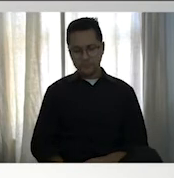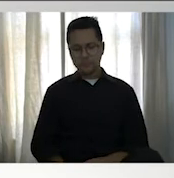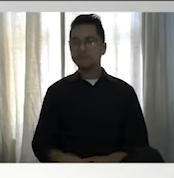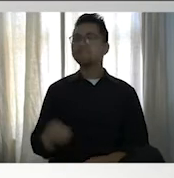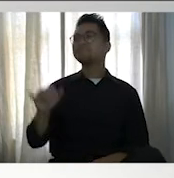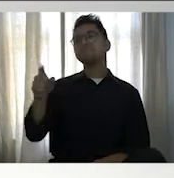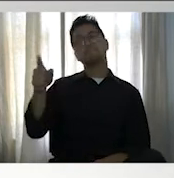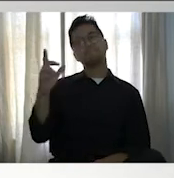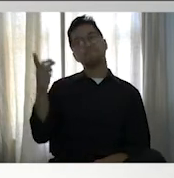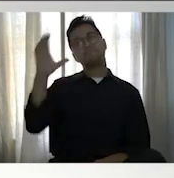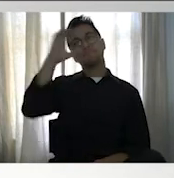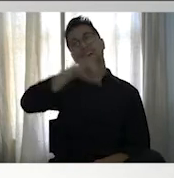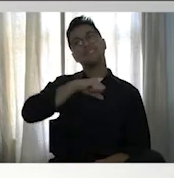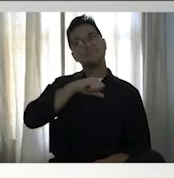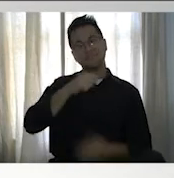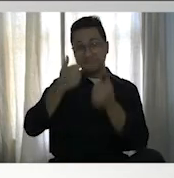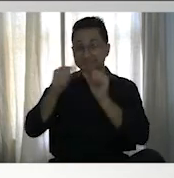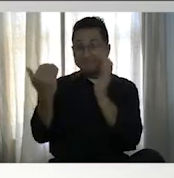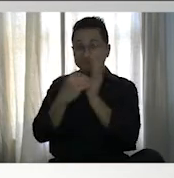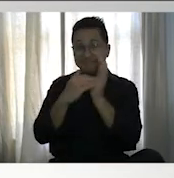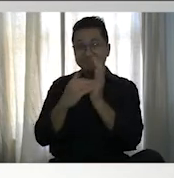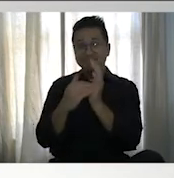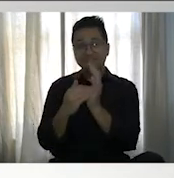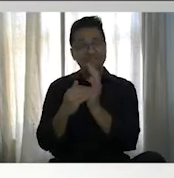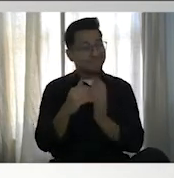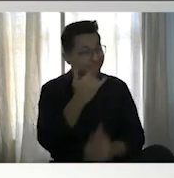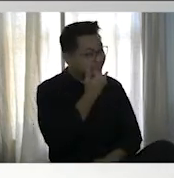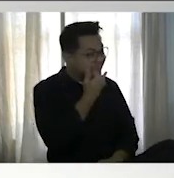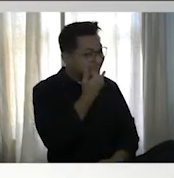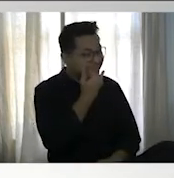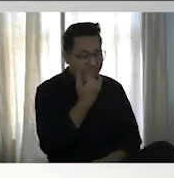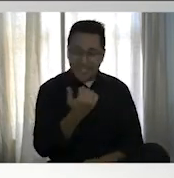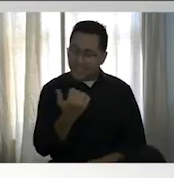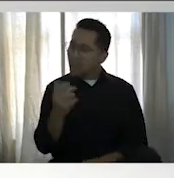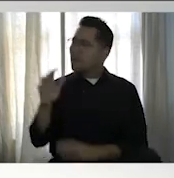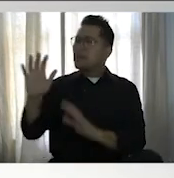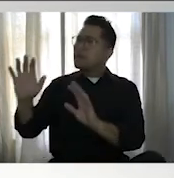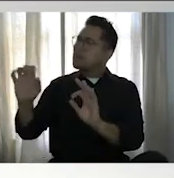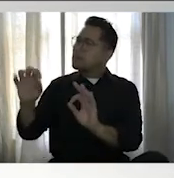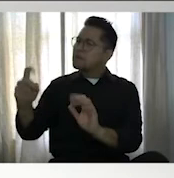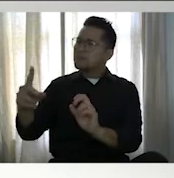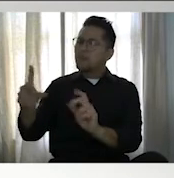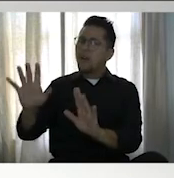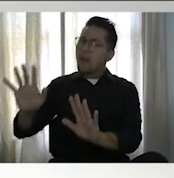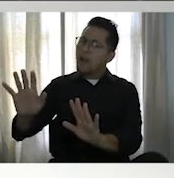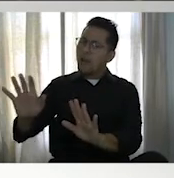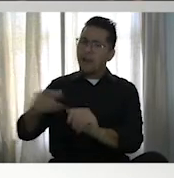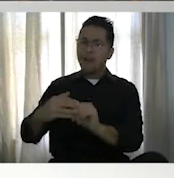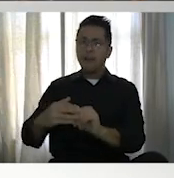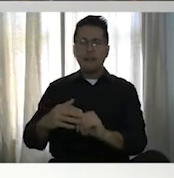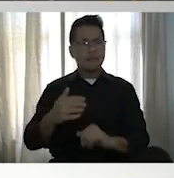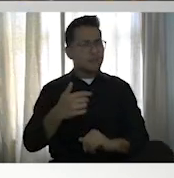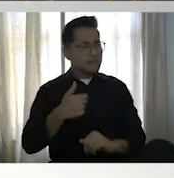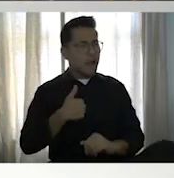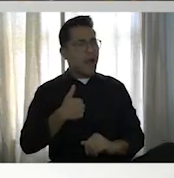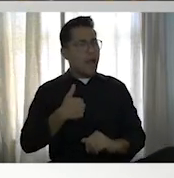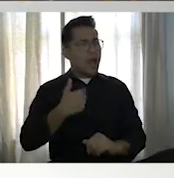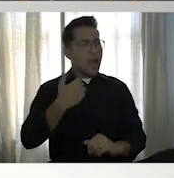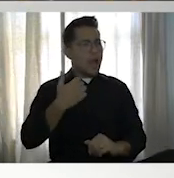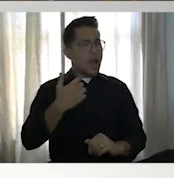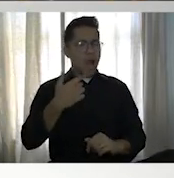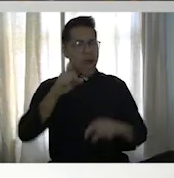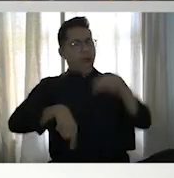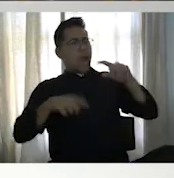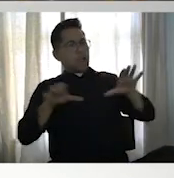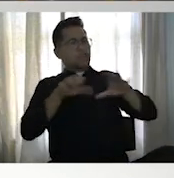Oh, you missed. Let's try again. Oh, I missed. It's okay. Oh, don't. I never can do this.